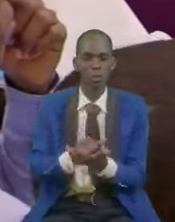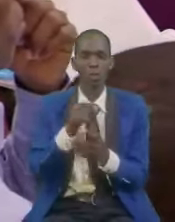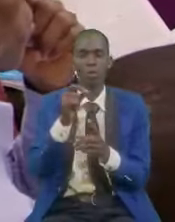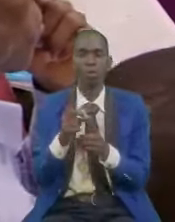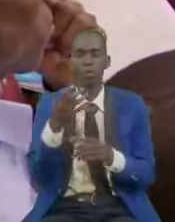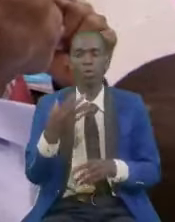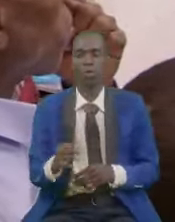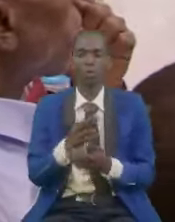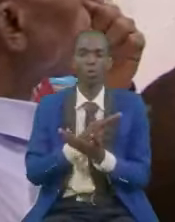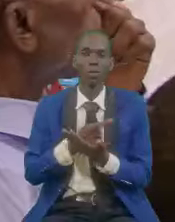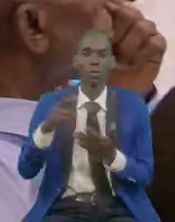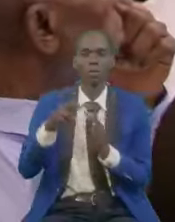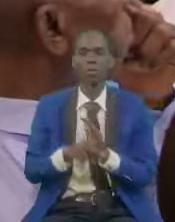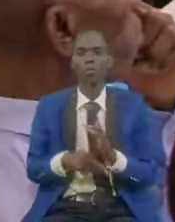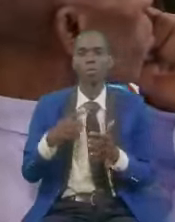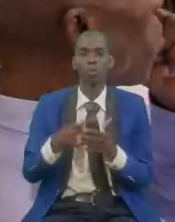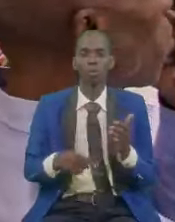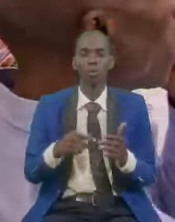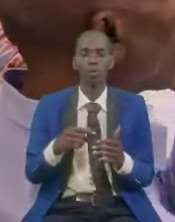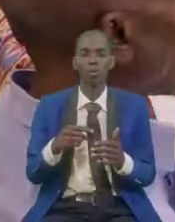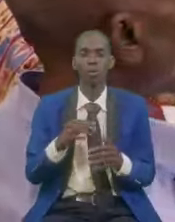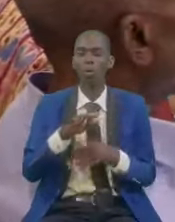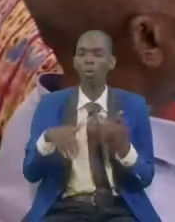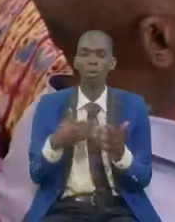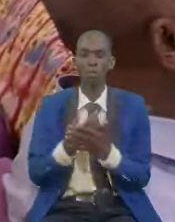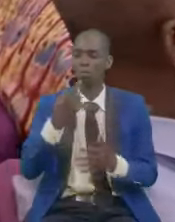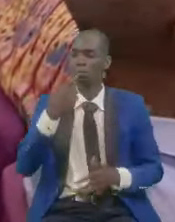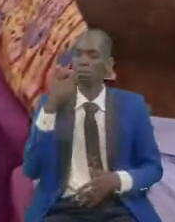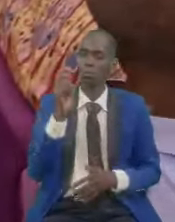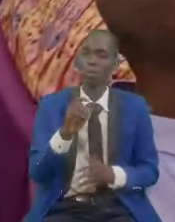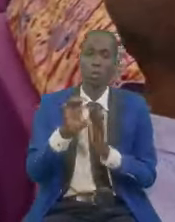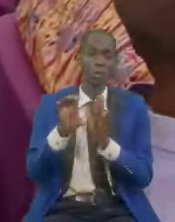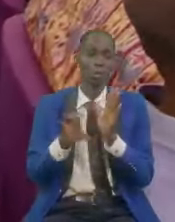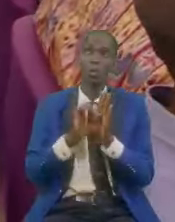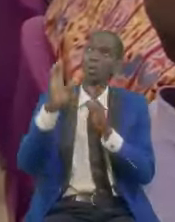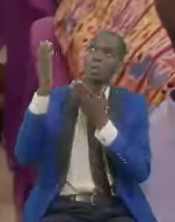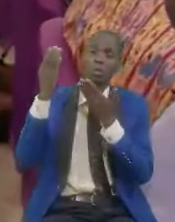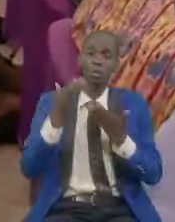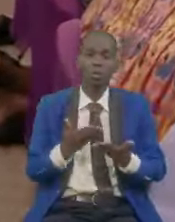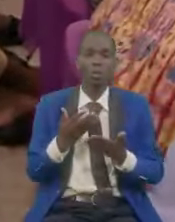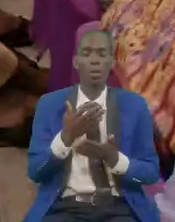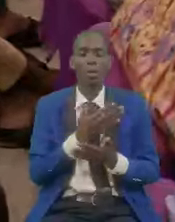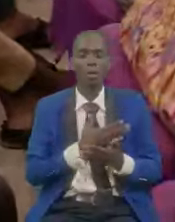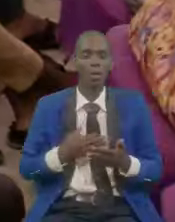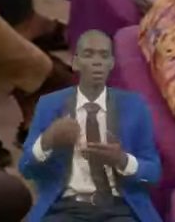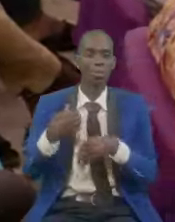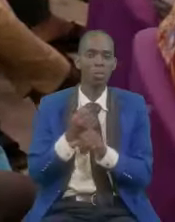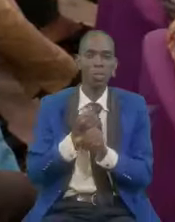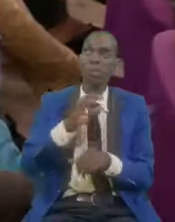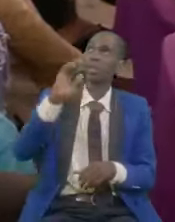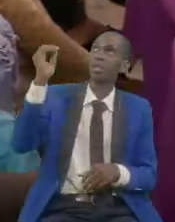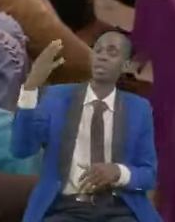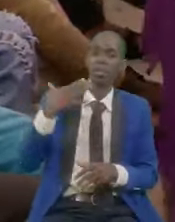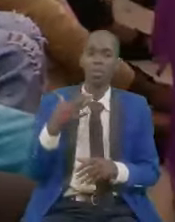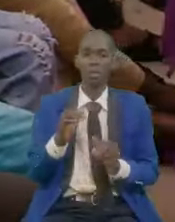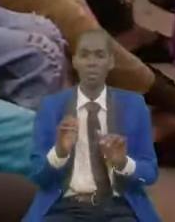of righteousness. All the commandments he gave, all the word he gave, and he makes grace available that will